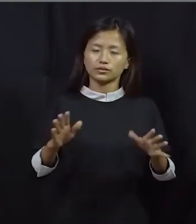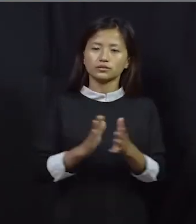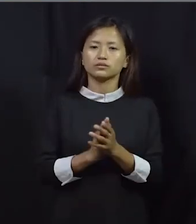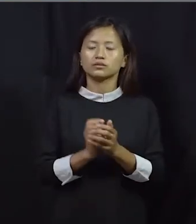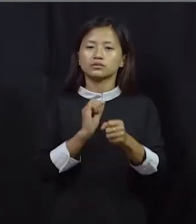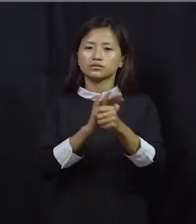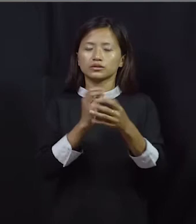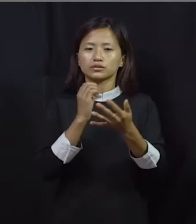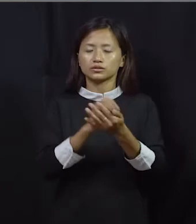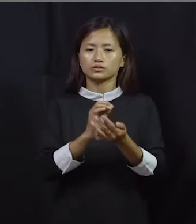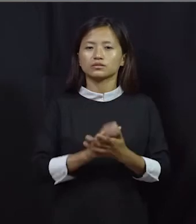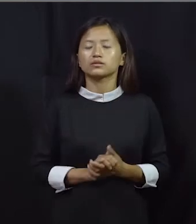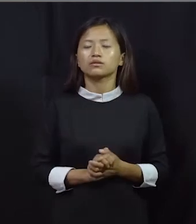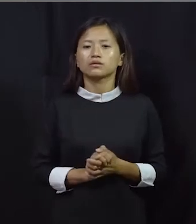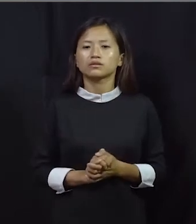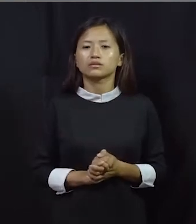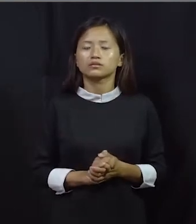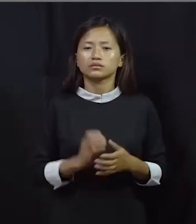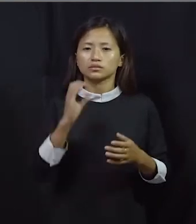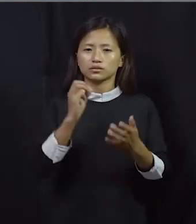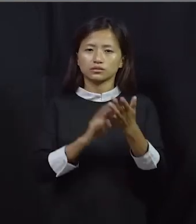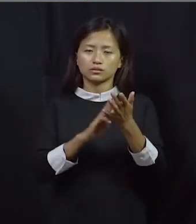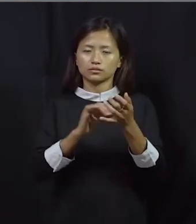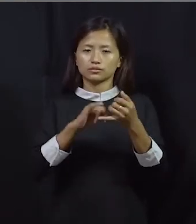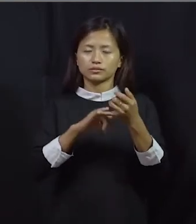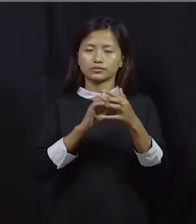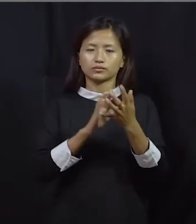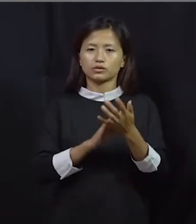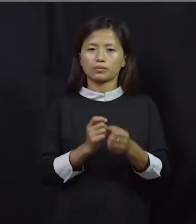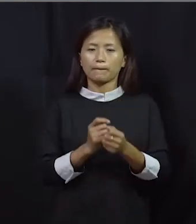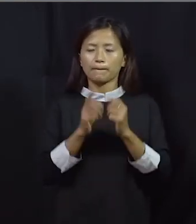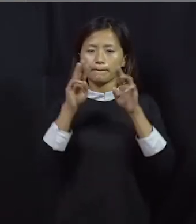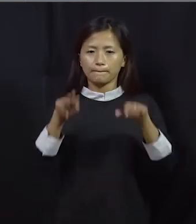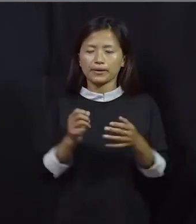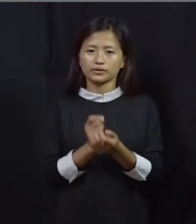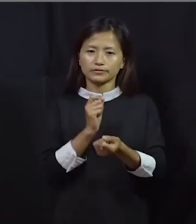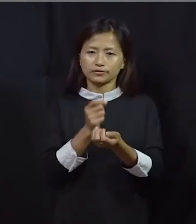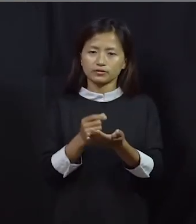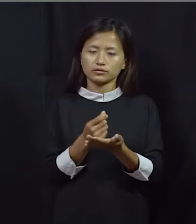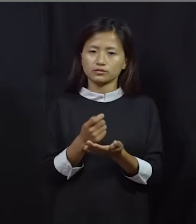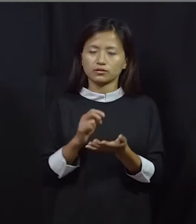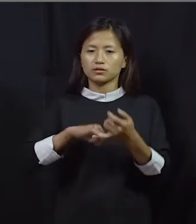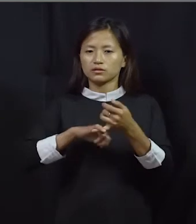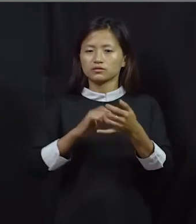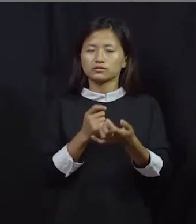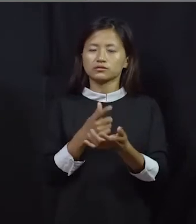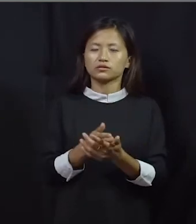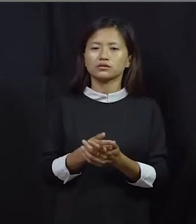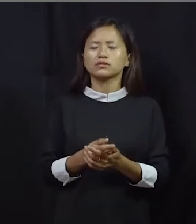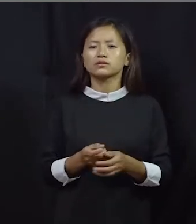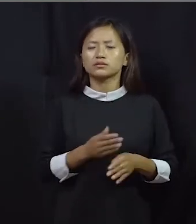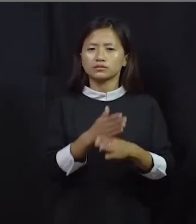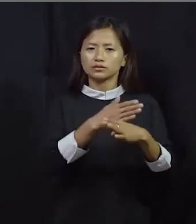transactions, like I told you before, commission, or it may be salary, or it may be sharing of profit and